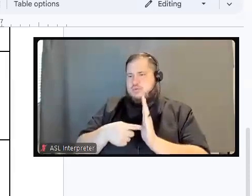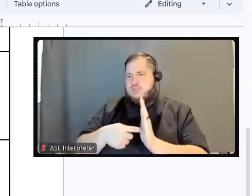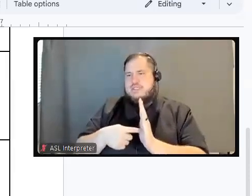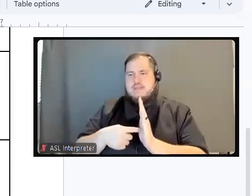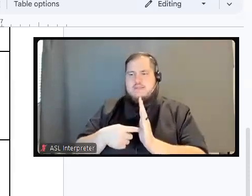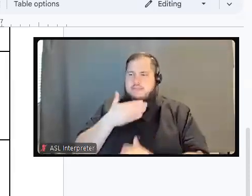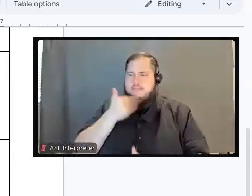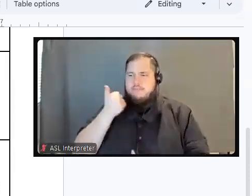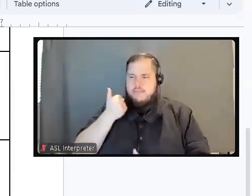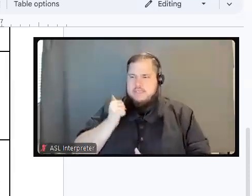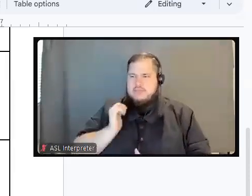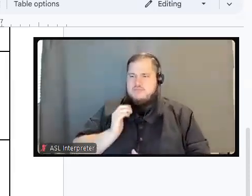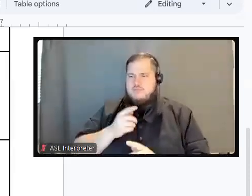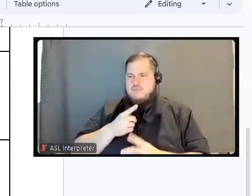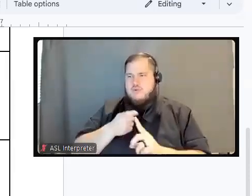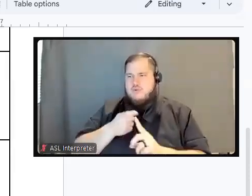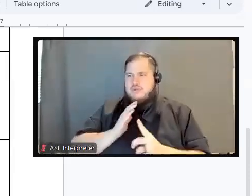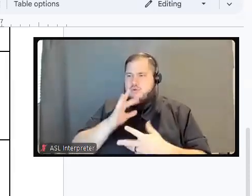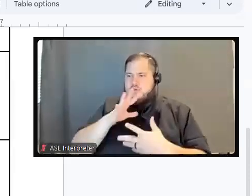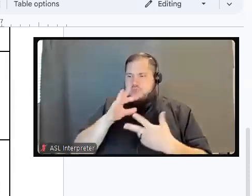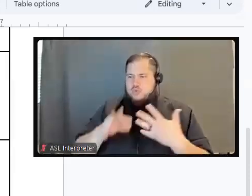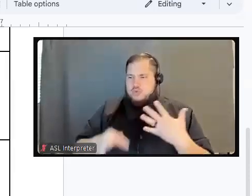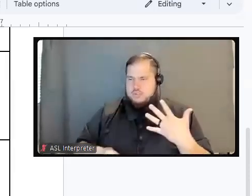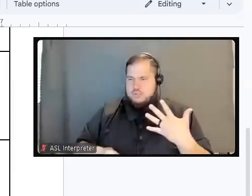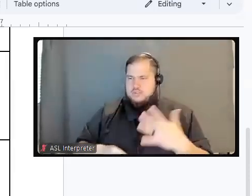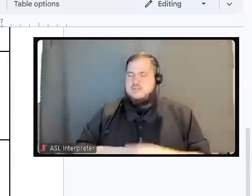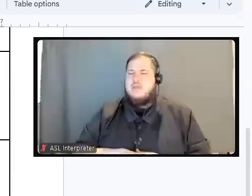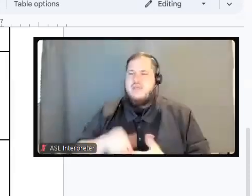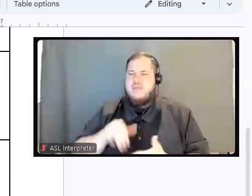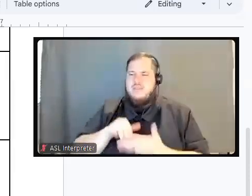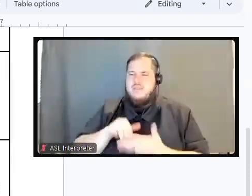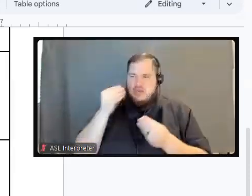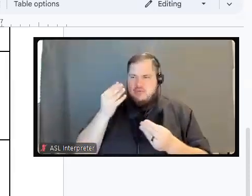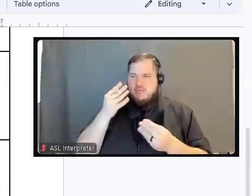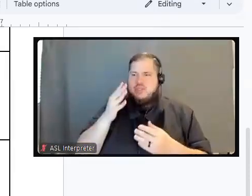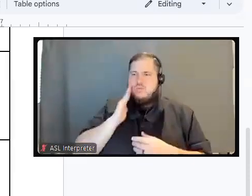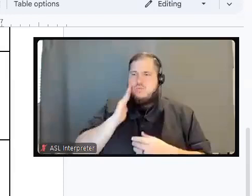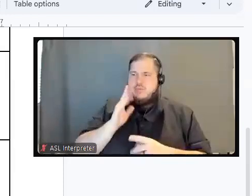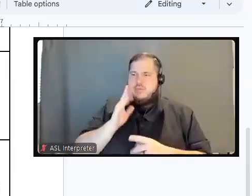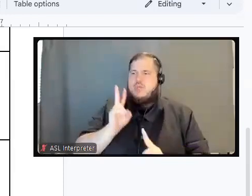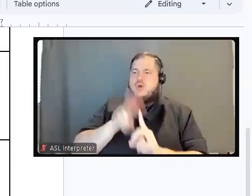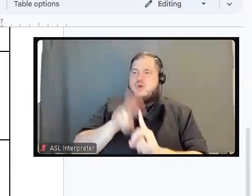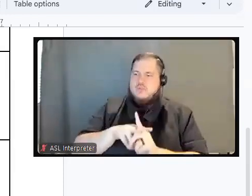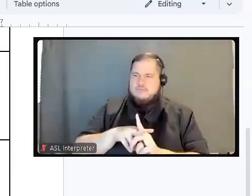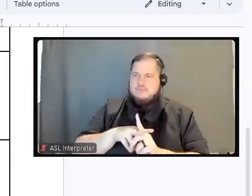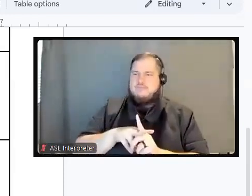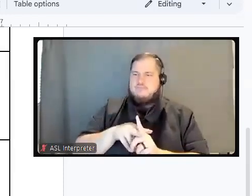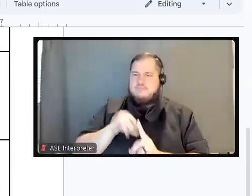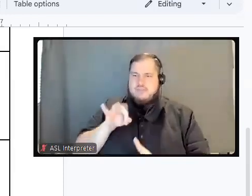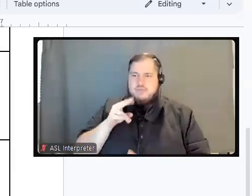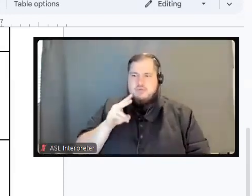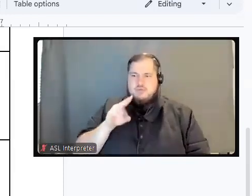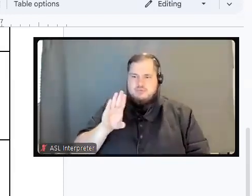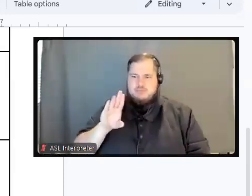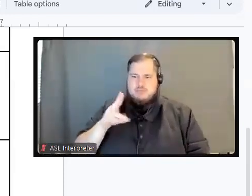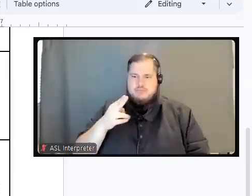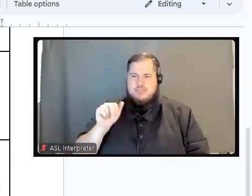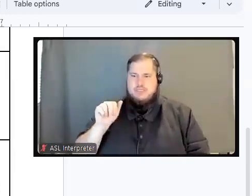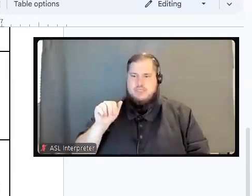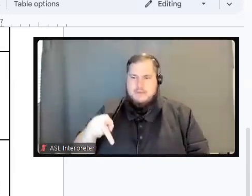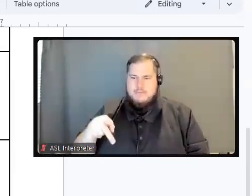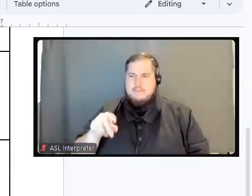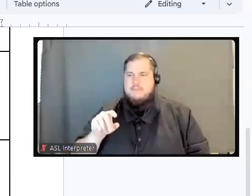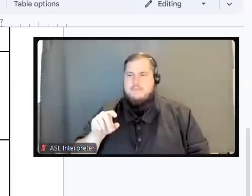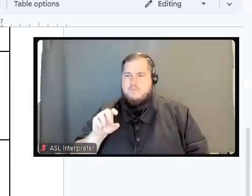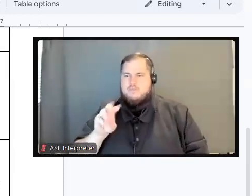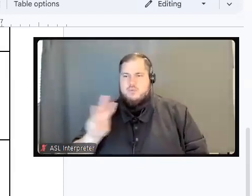have available. So that information is on the application if you go to our BHAAC website.